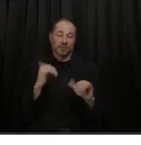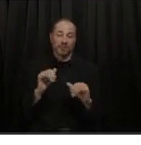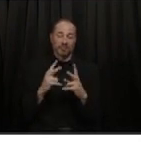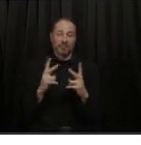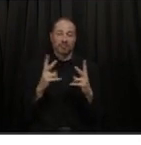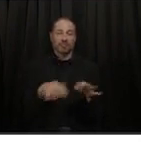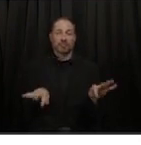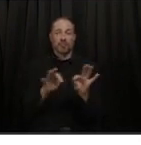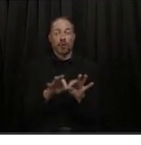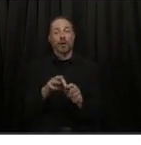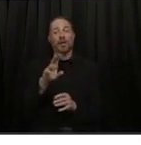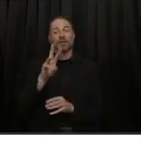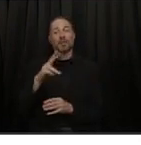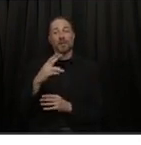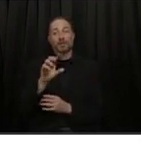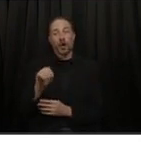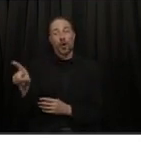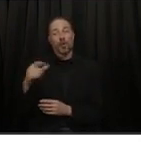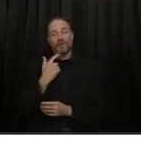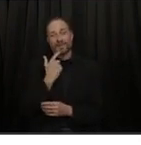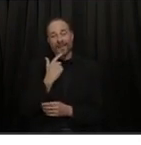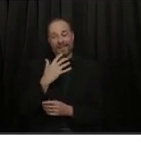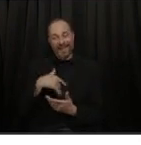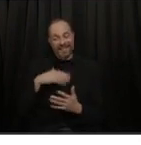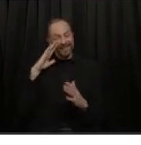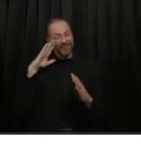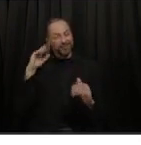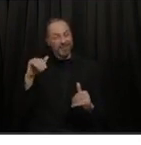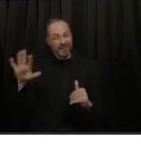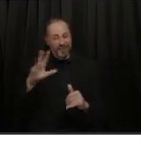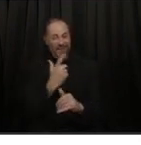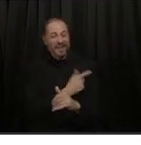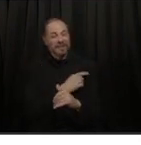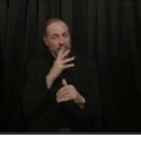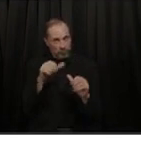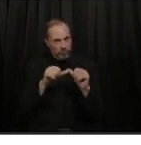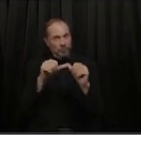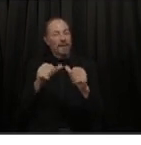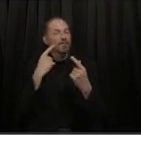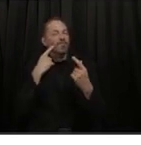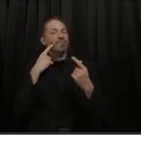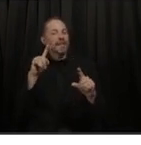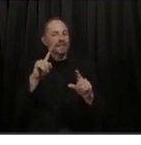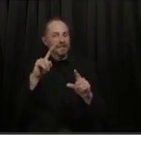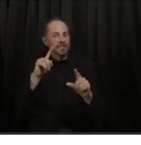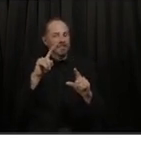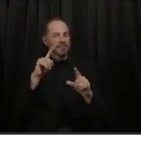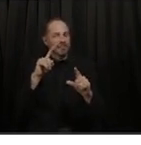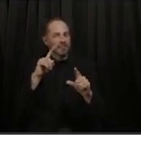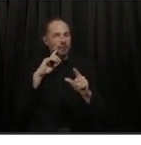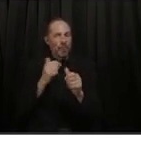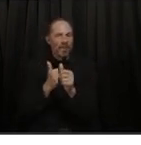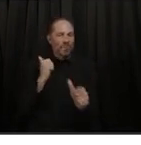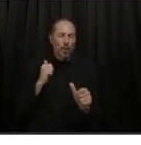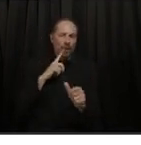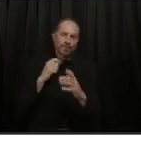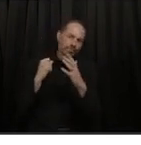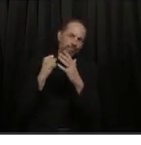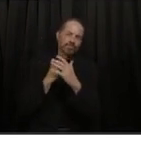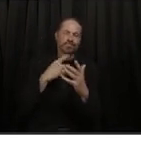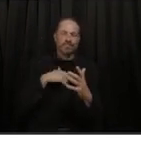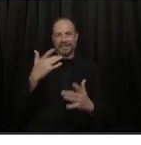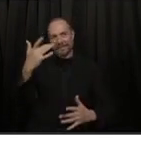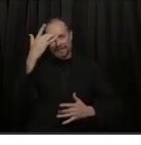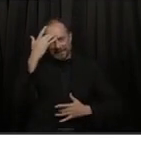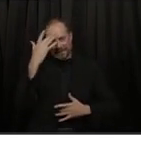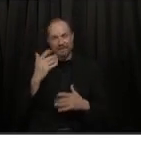has expressed that they expect vaccines to remain effective against serious illness and death. There are many remaining questions, especially around the spectrum